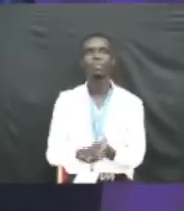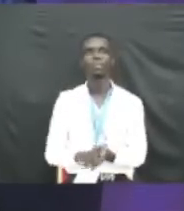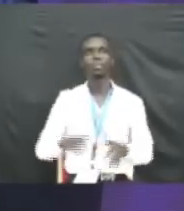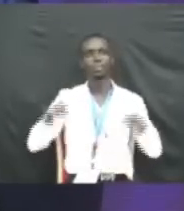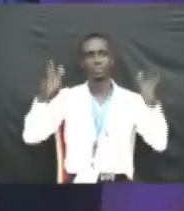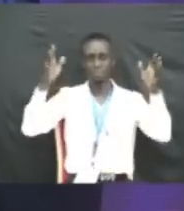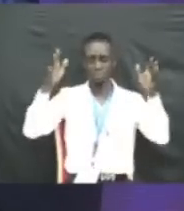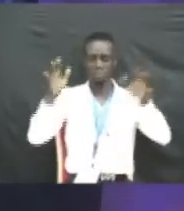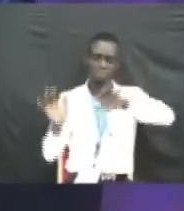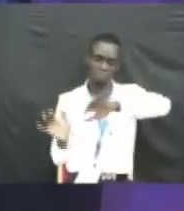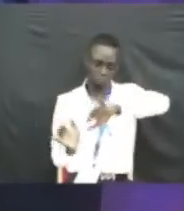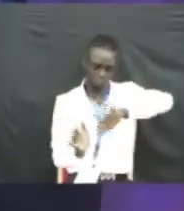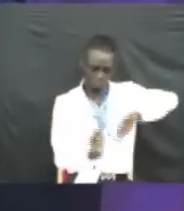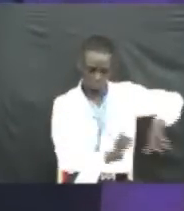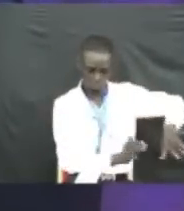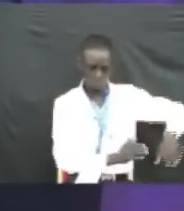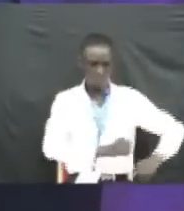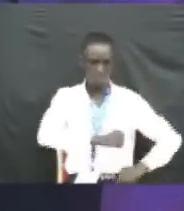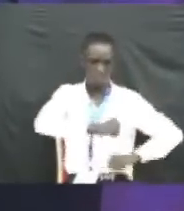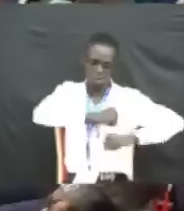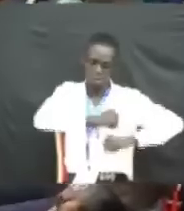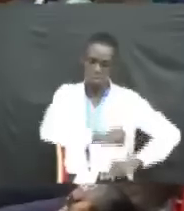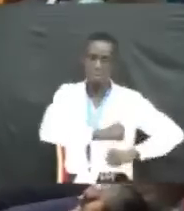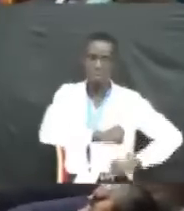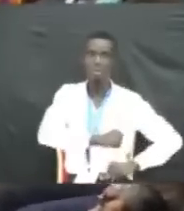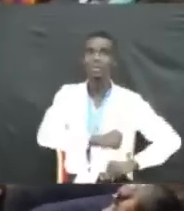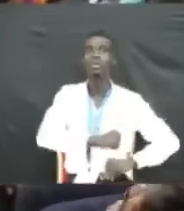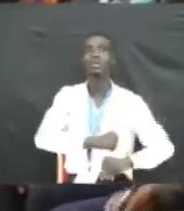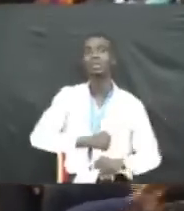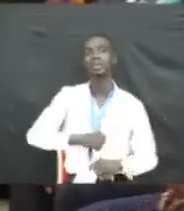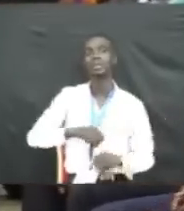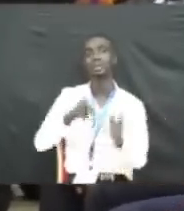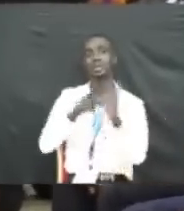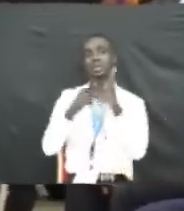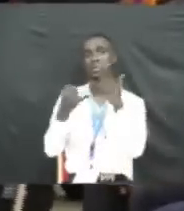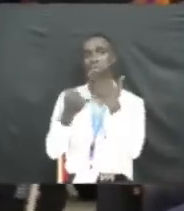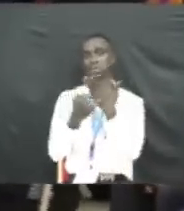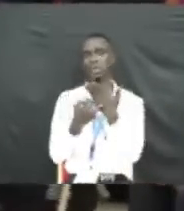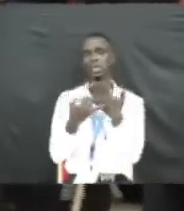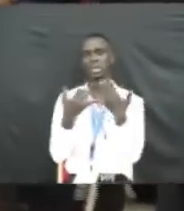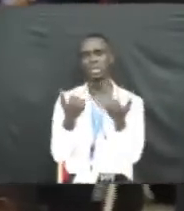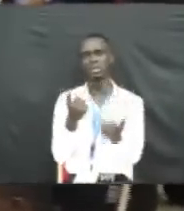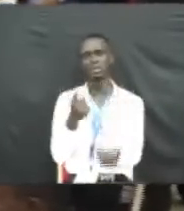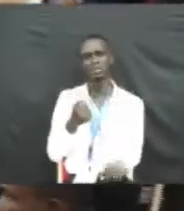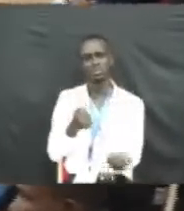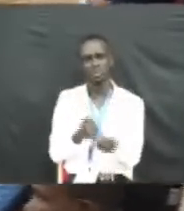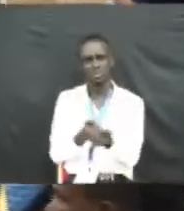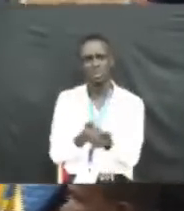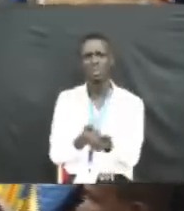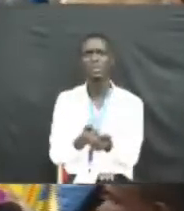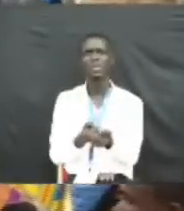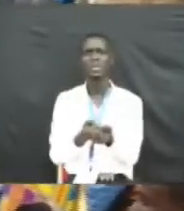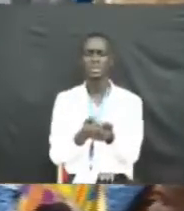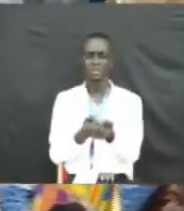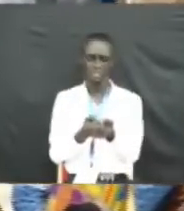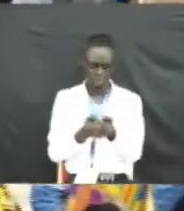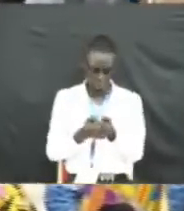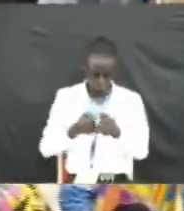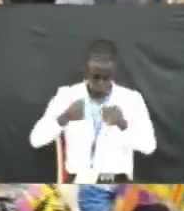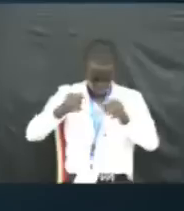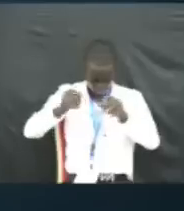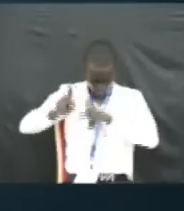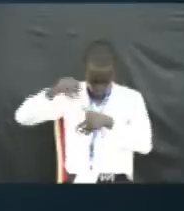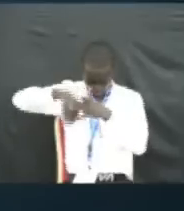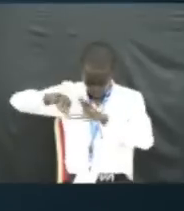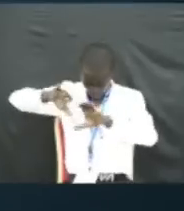Now security projects to foster peaceful, just and inclusive society free from fear and violence.